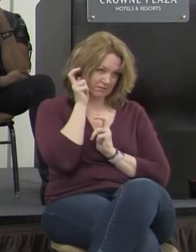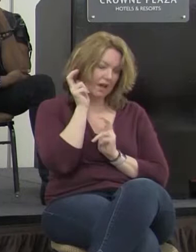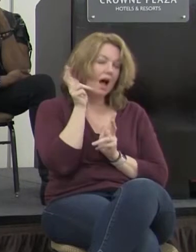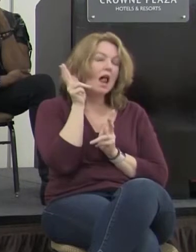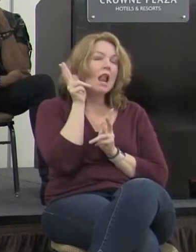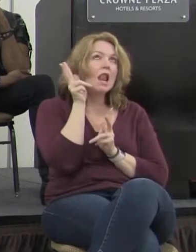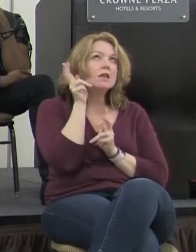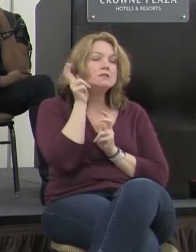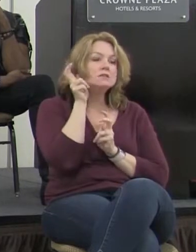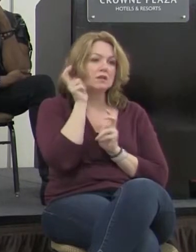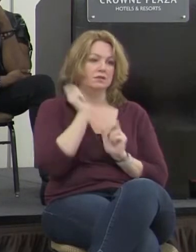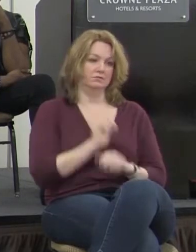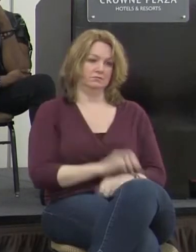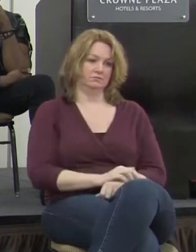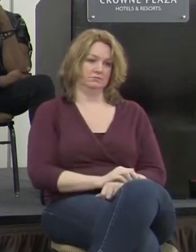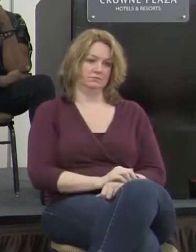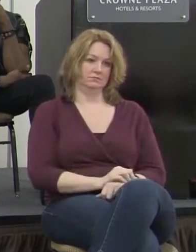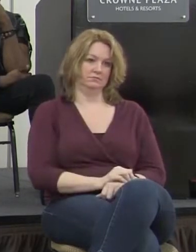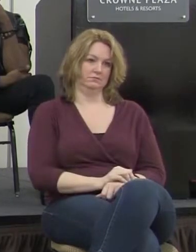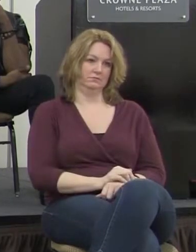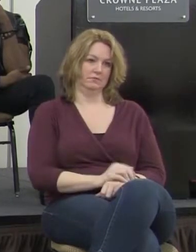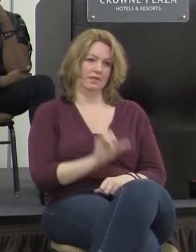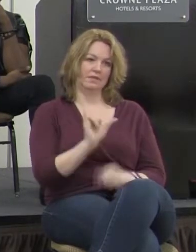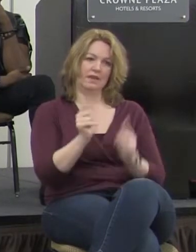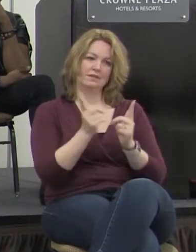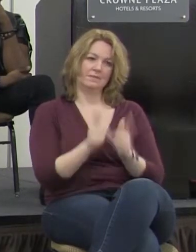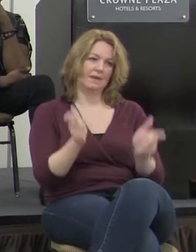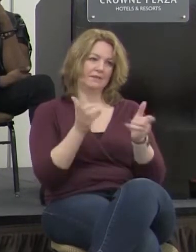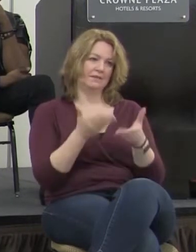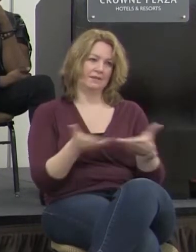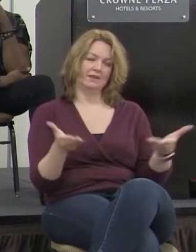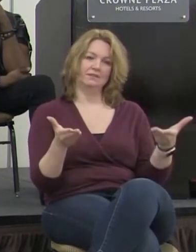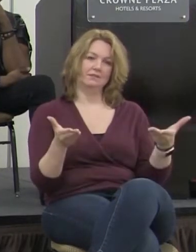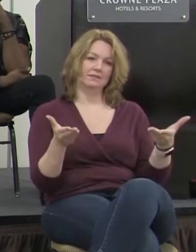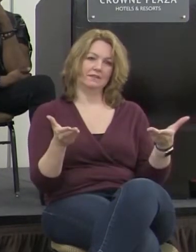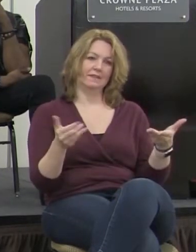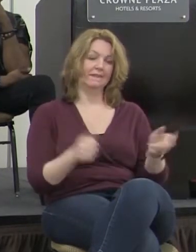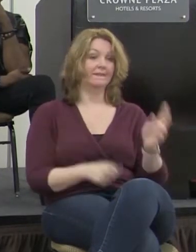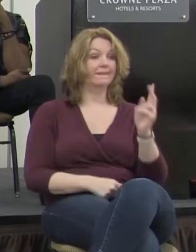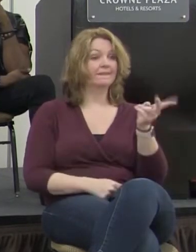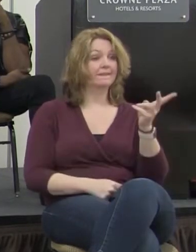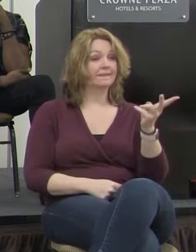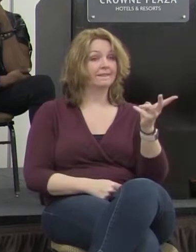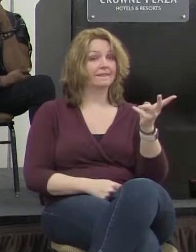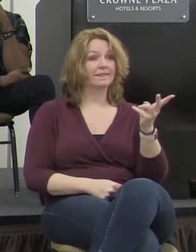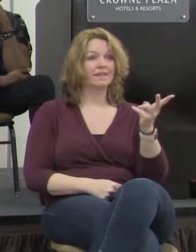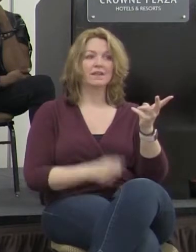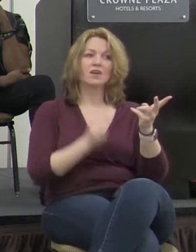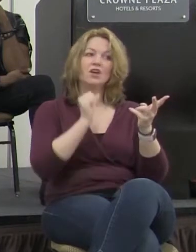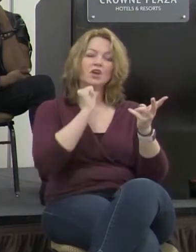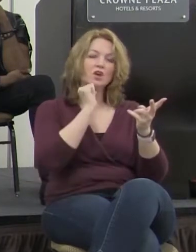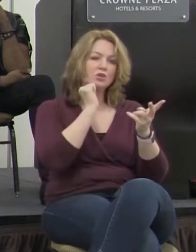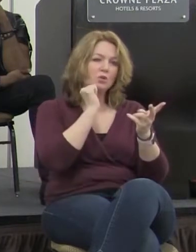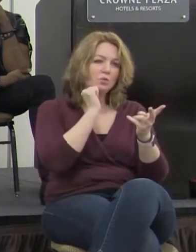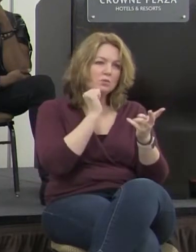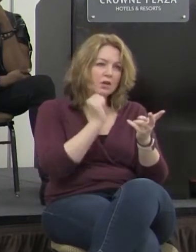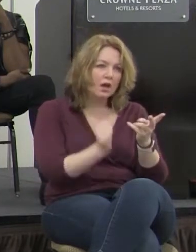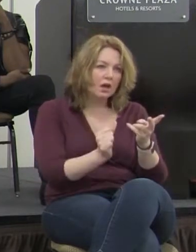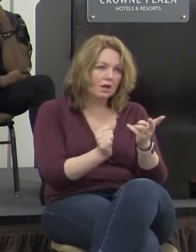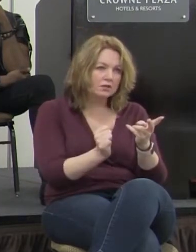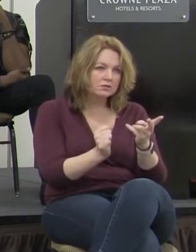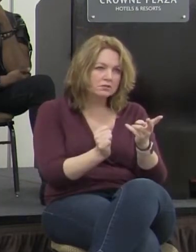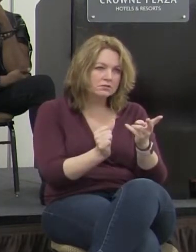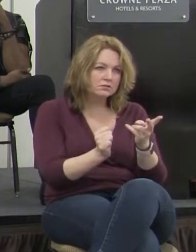Listen. That is the biggest thing. Second, please do not treat